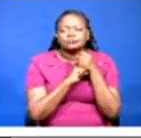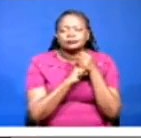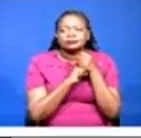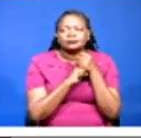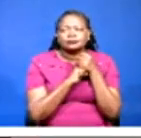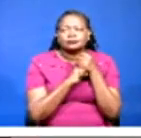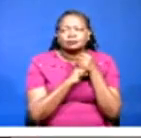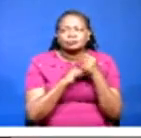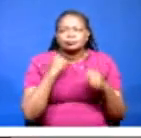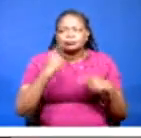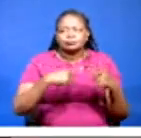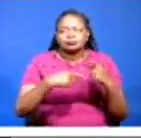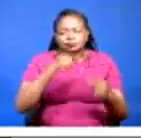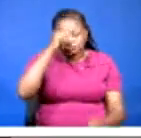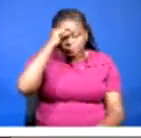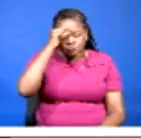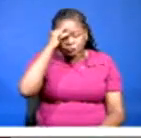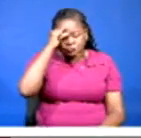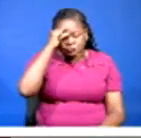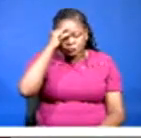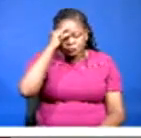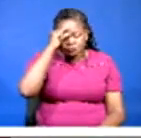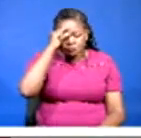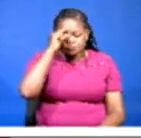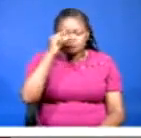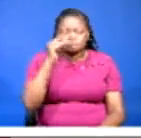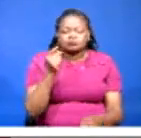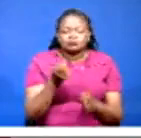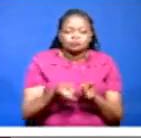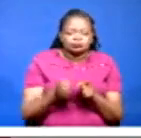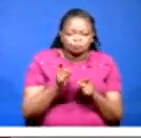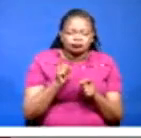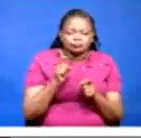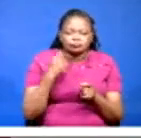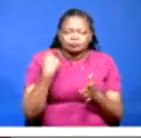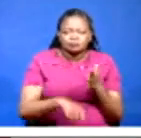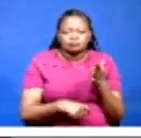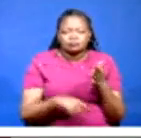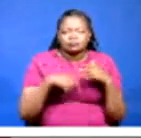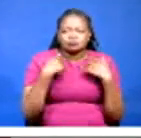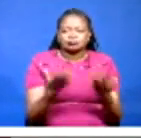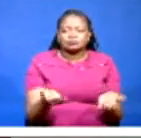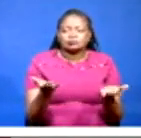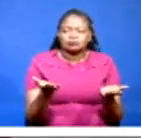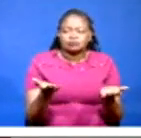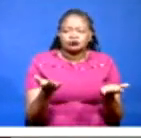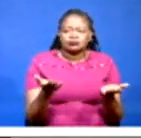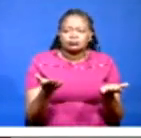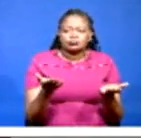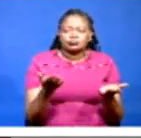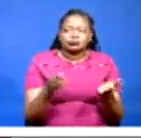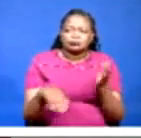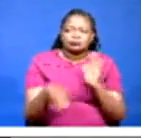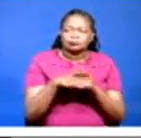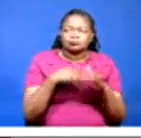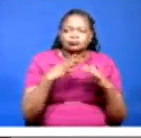the process of government raising taxes by kicking out all people